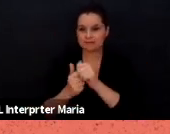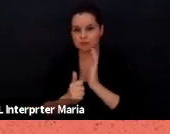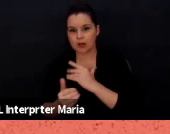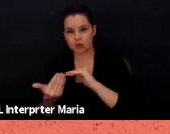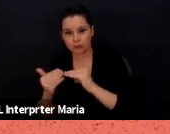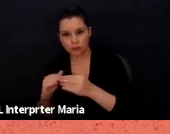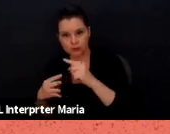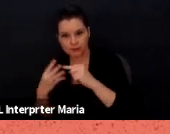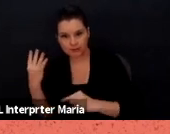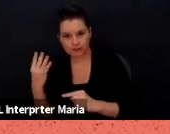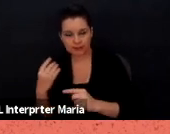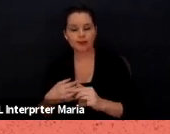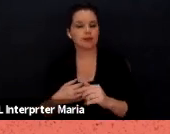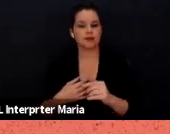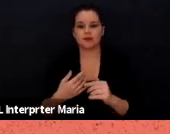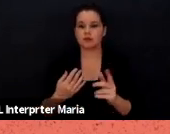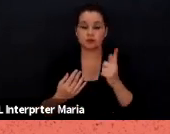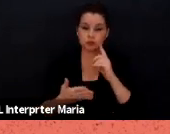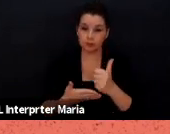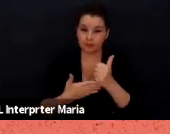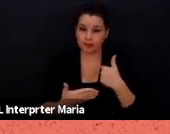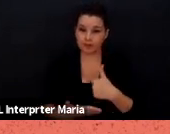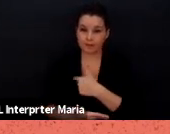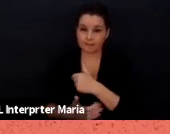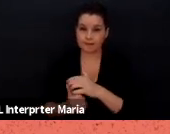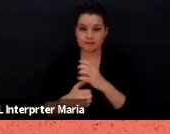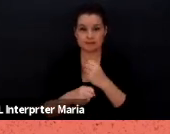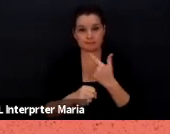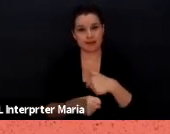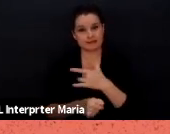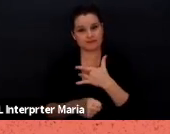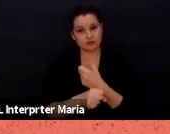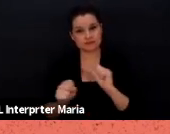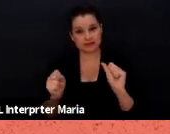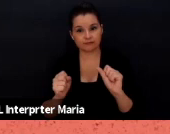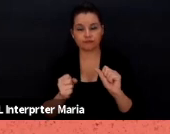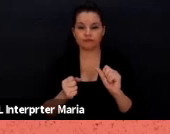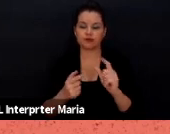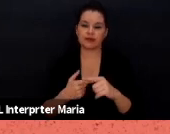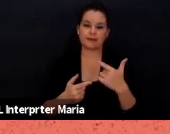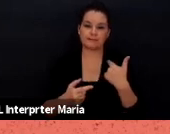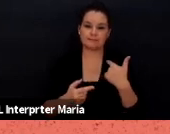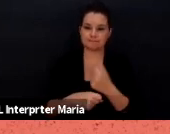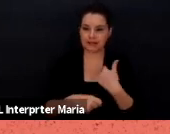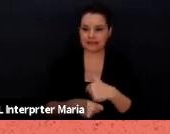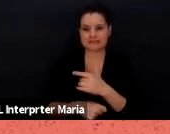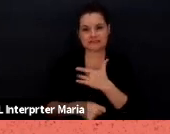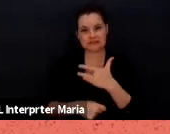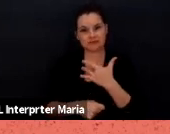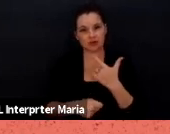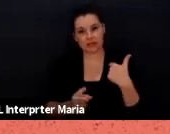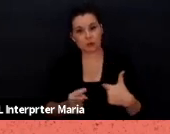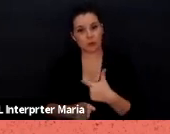community to help us and to make us feel safe and to make us feel like